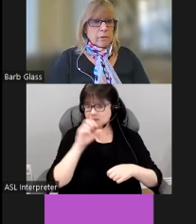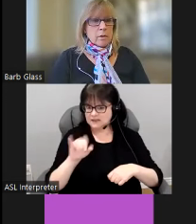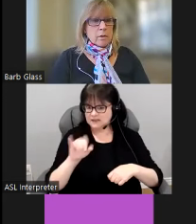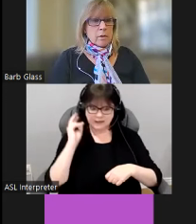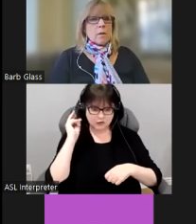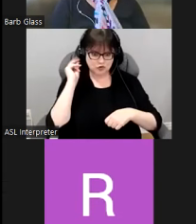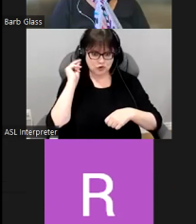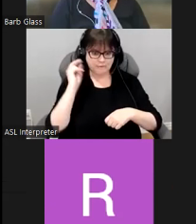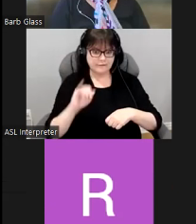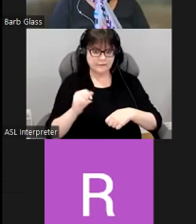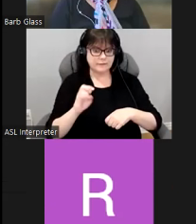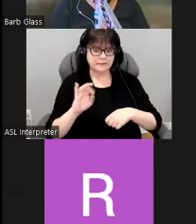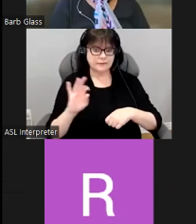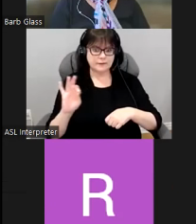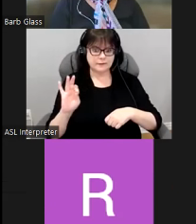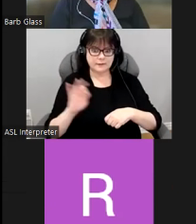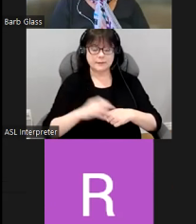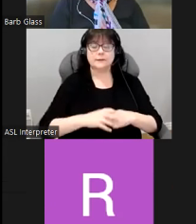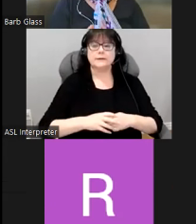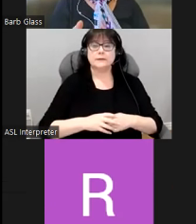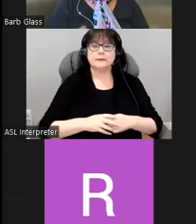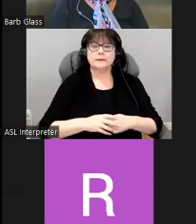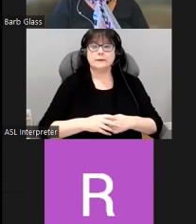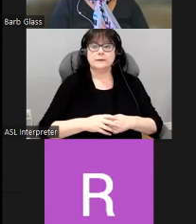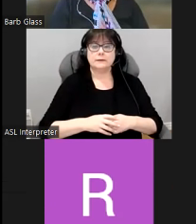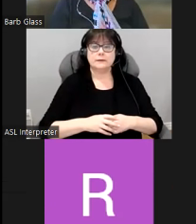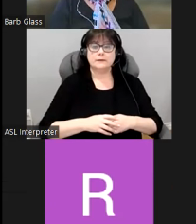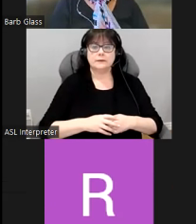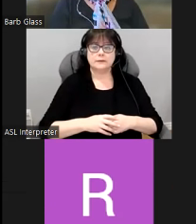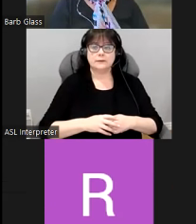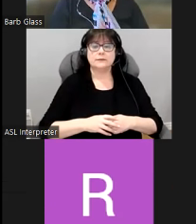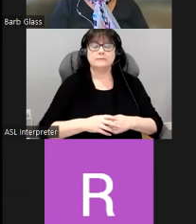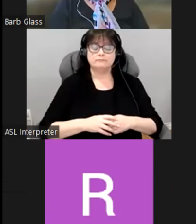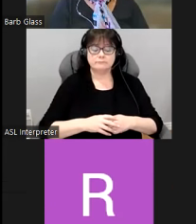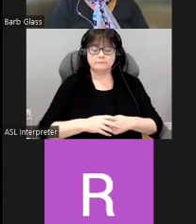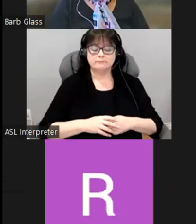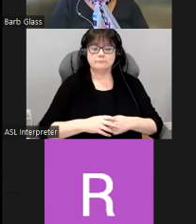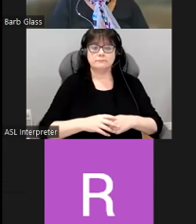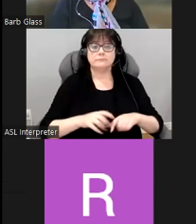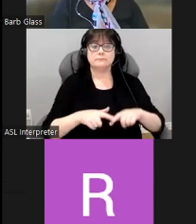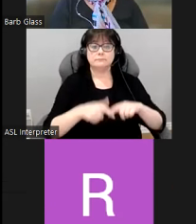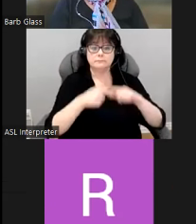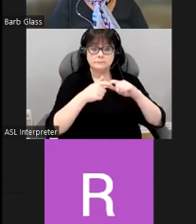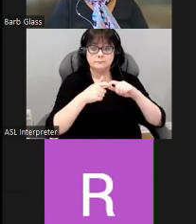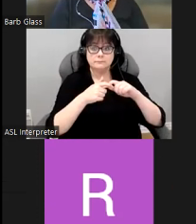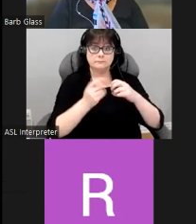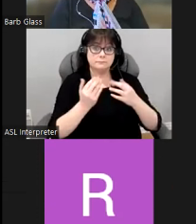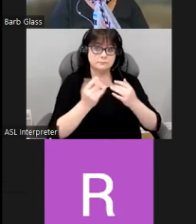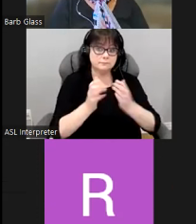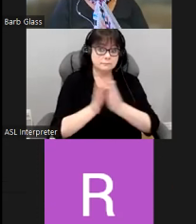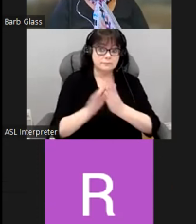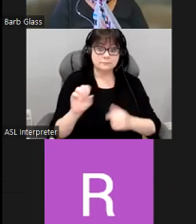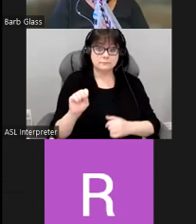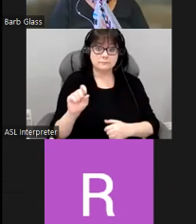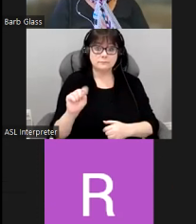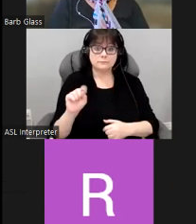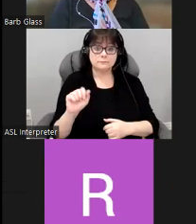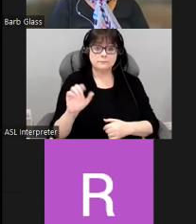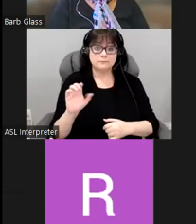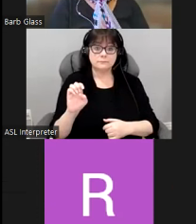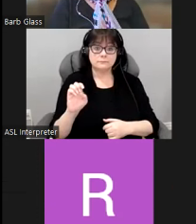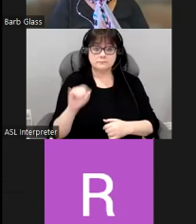Jeff, a panelist. So I'm just going to pause for 1 second. And Stacy, perhaps you can do